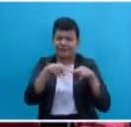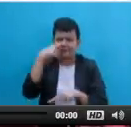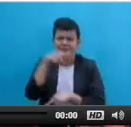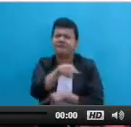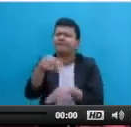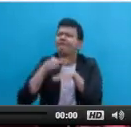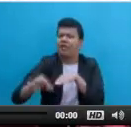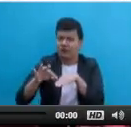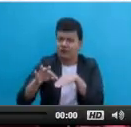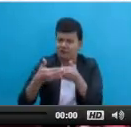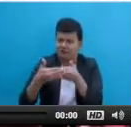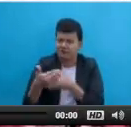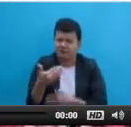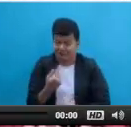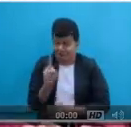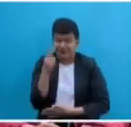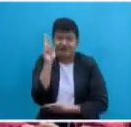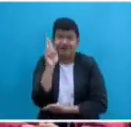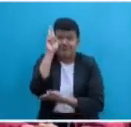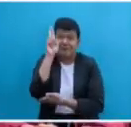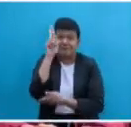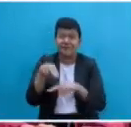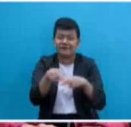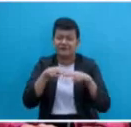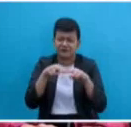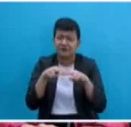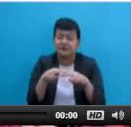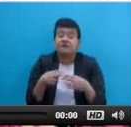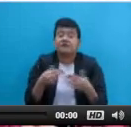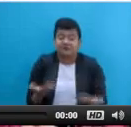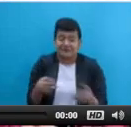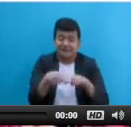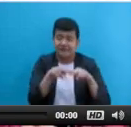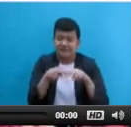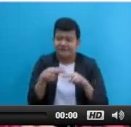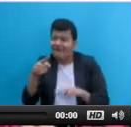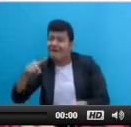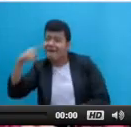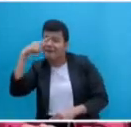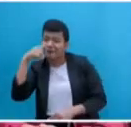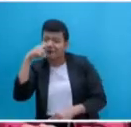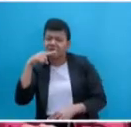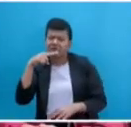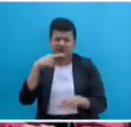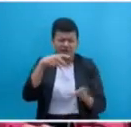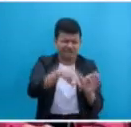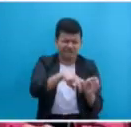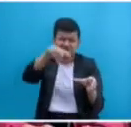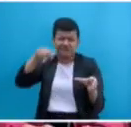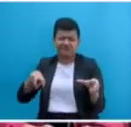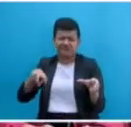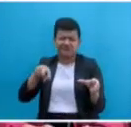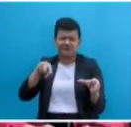its representatives to bring this country and its people out of the political doldrums and the